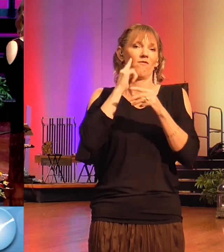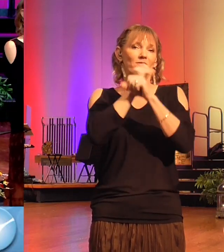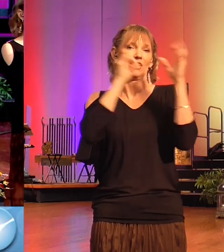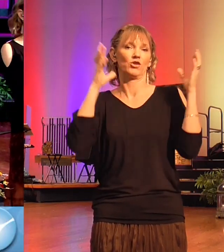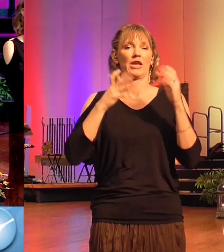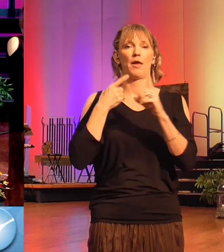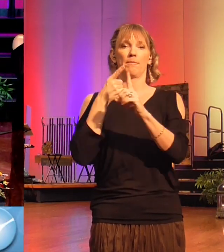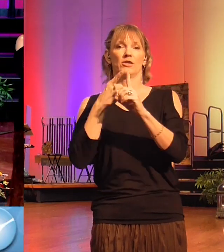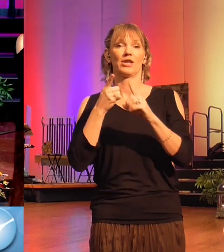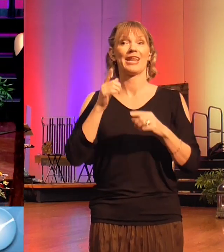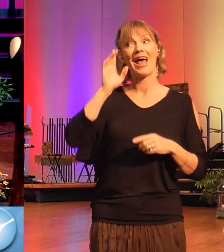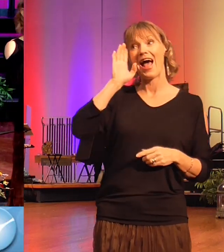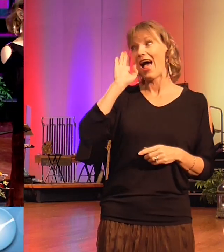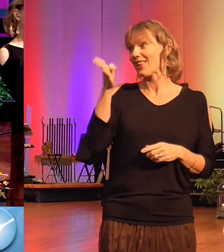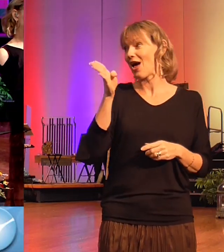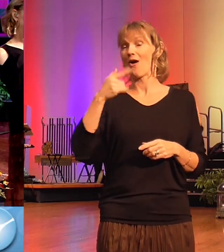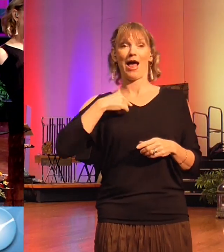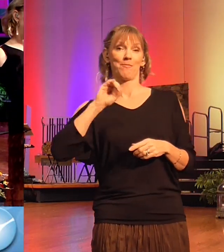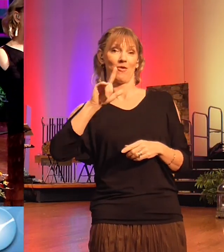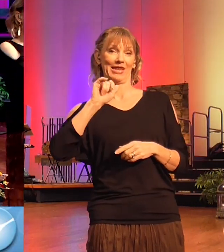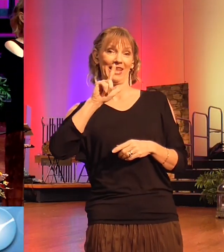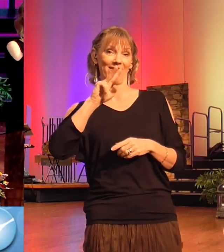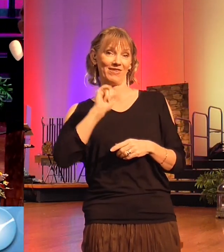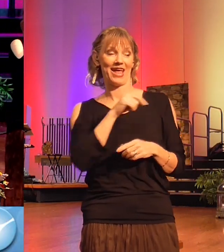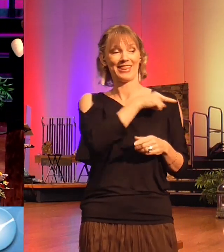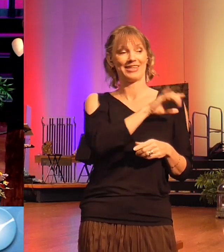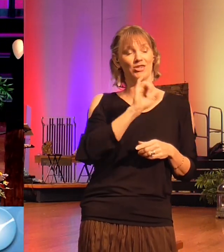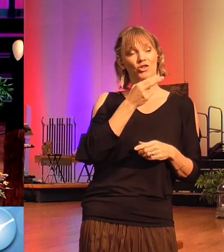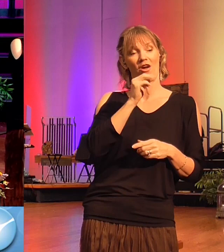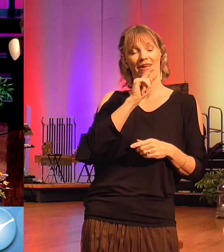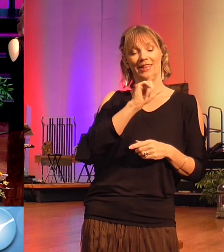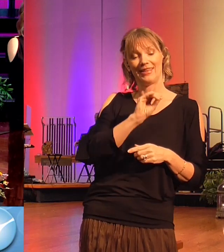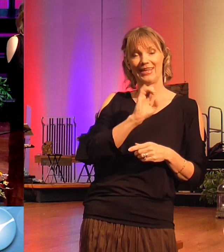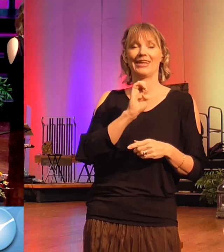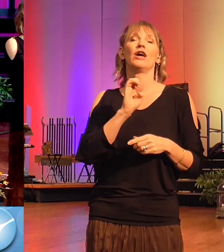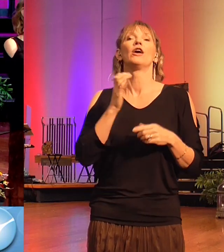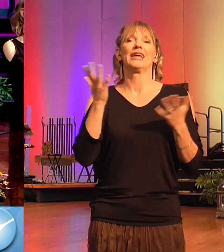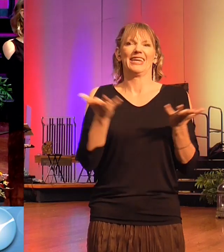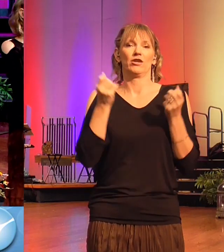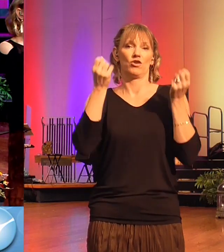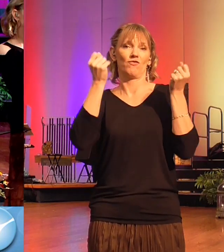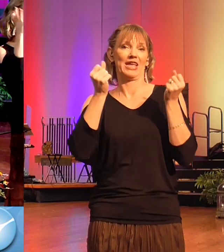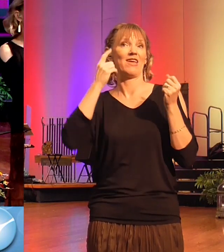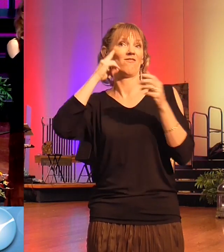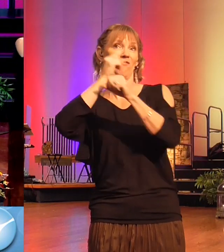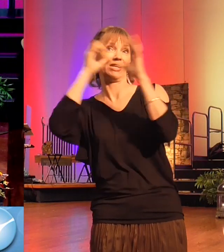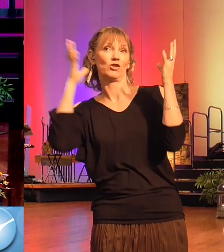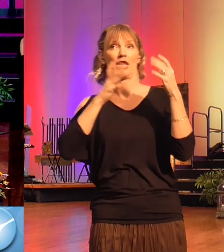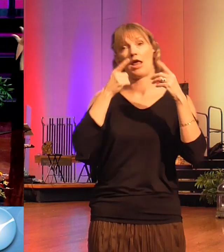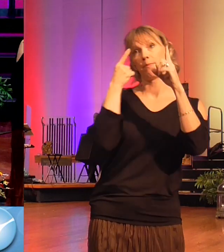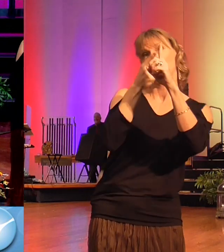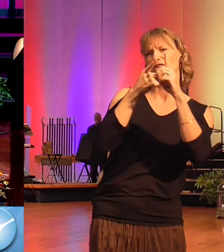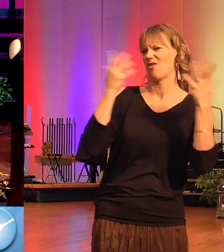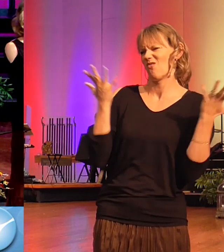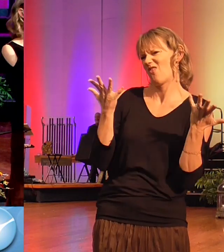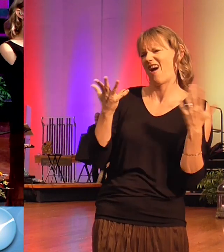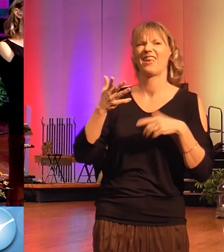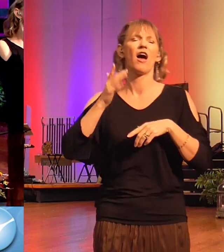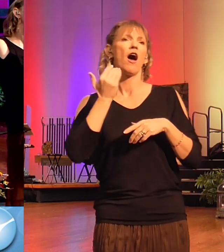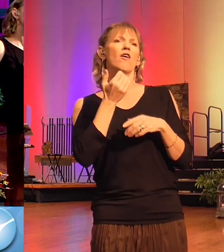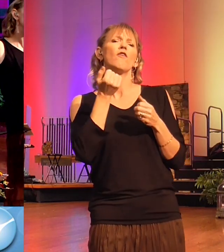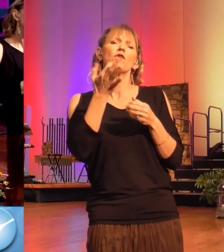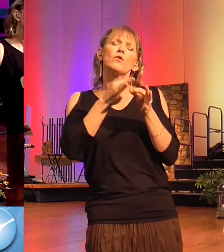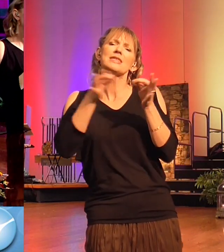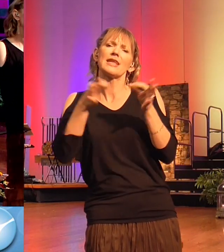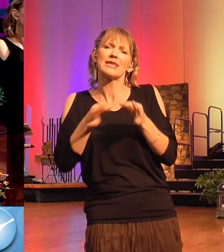Hello. I'm Olivia, and this is Charlotte, and we are here to read our vision and mission. What's vision and mission? Oh, it's just a few sentences about